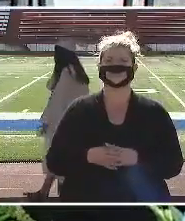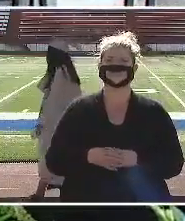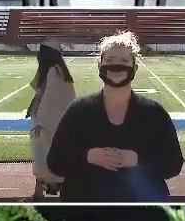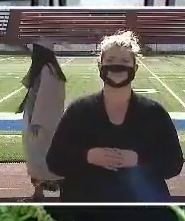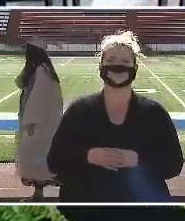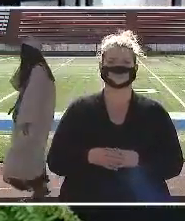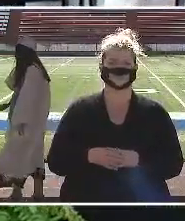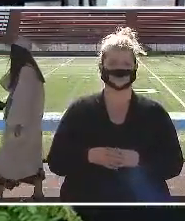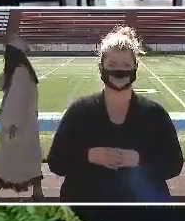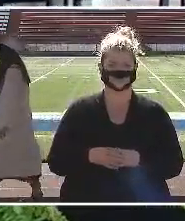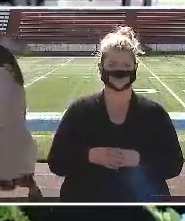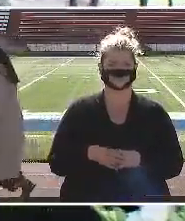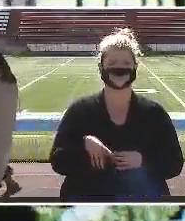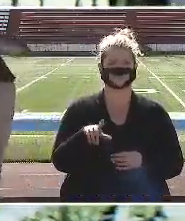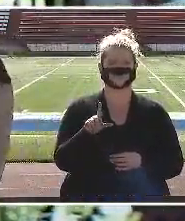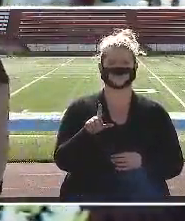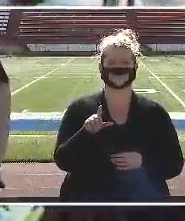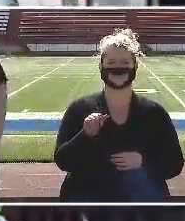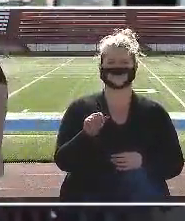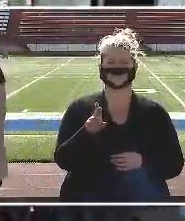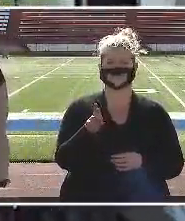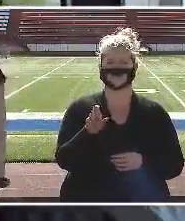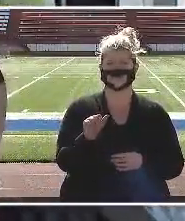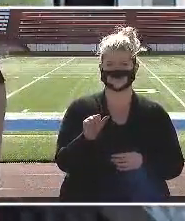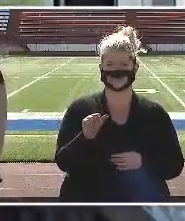Laura Ruiz.